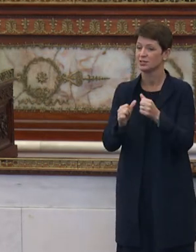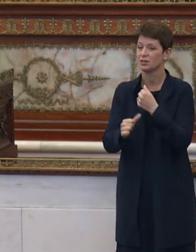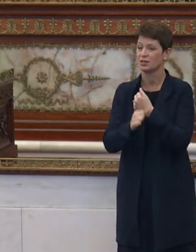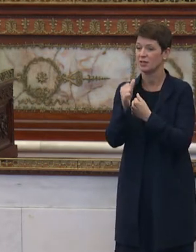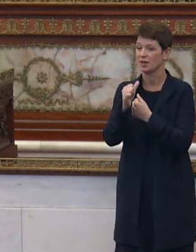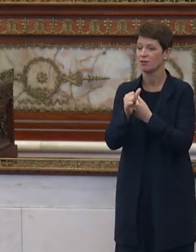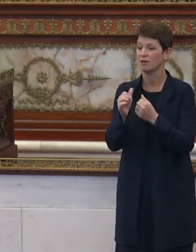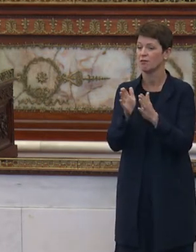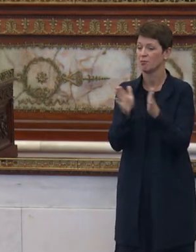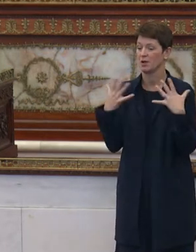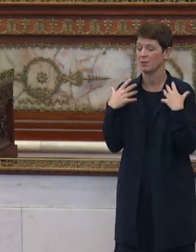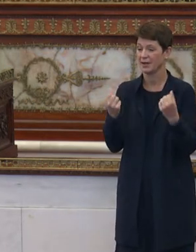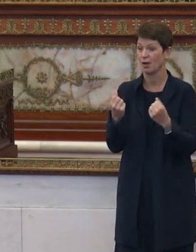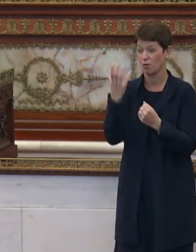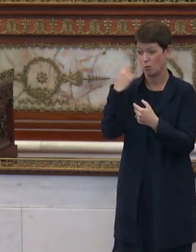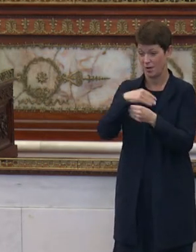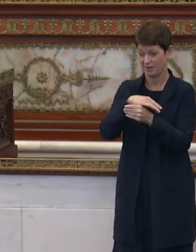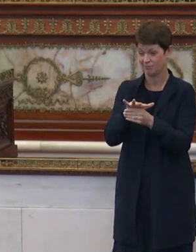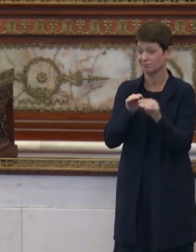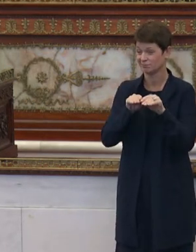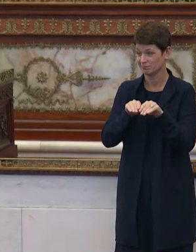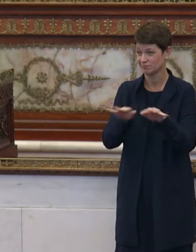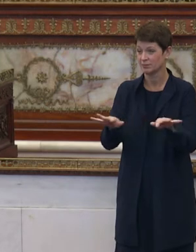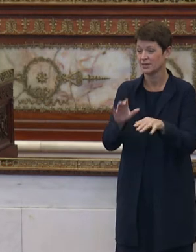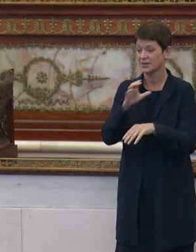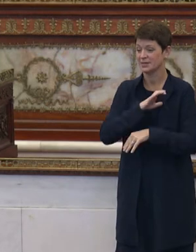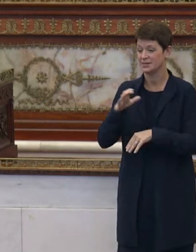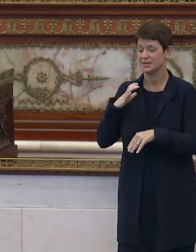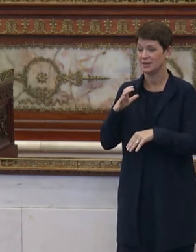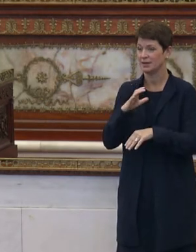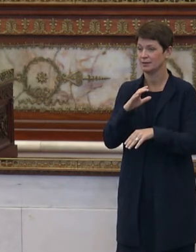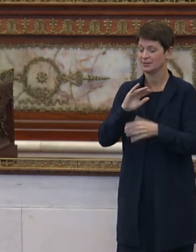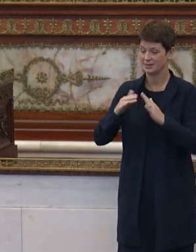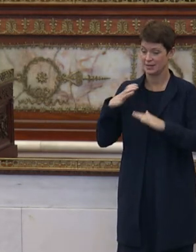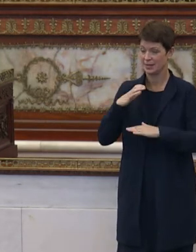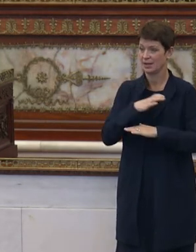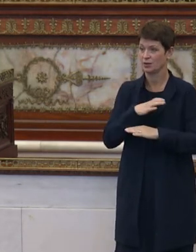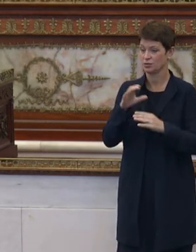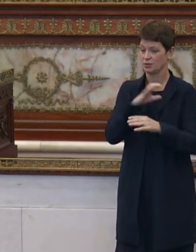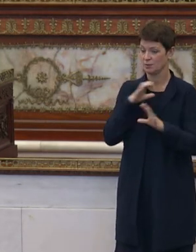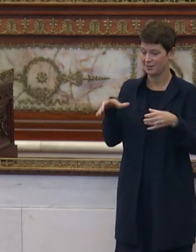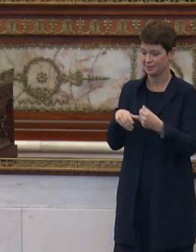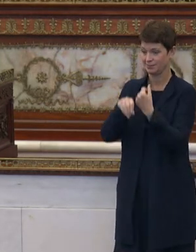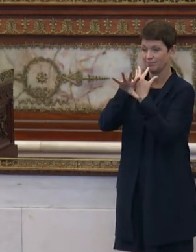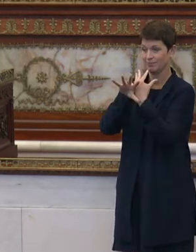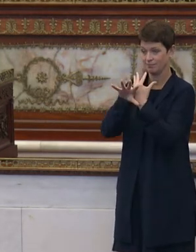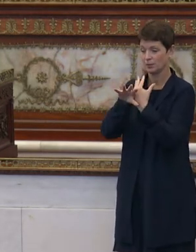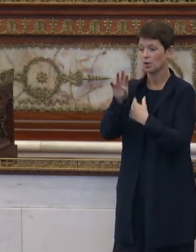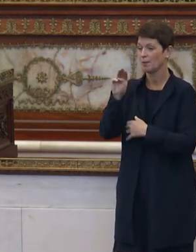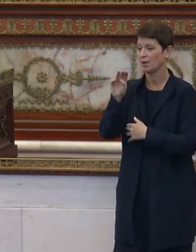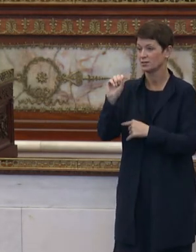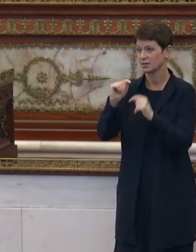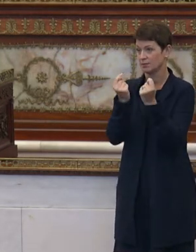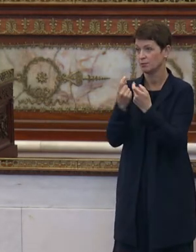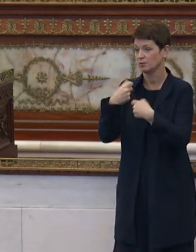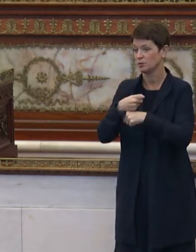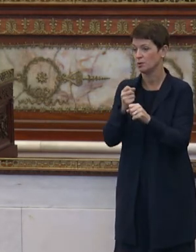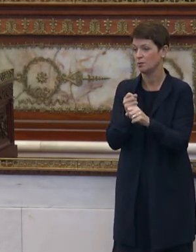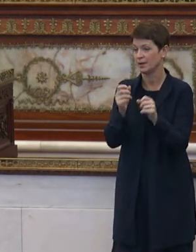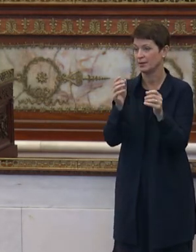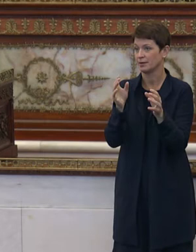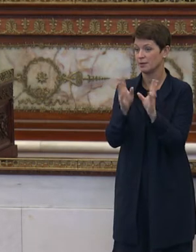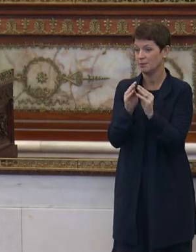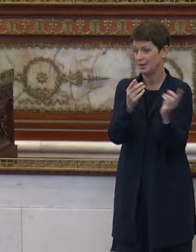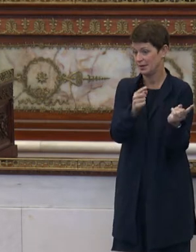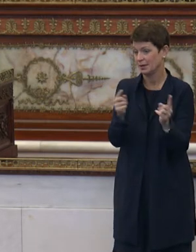threat of public health from COVID-19, city council committees are currently meeting remotely. We are using Microsoft Teams to make these remote hearings